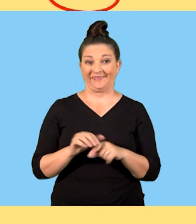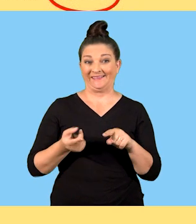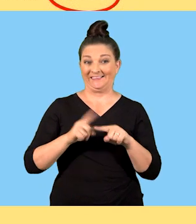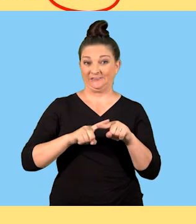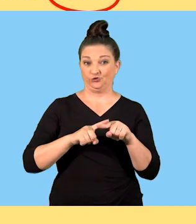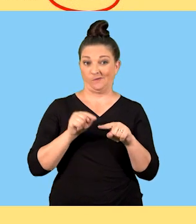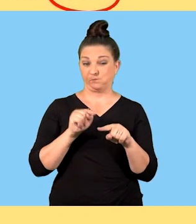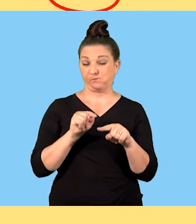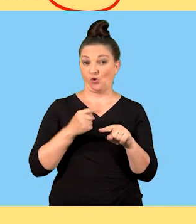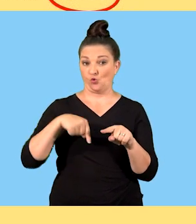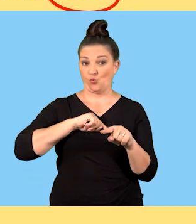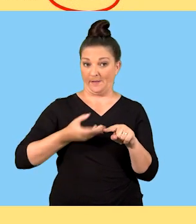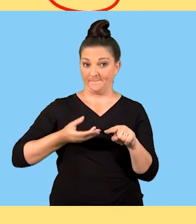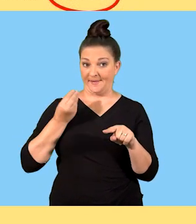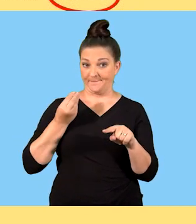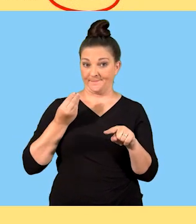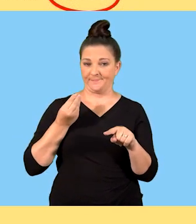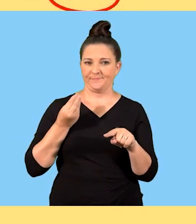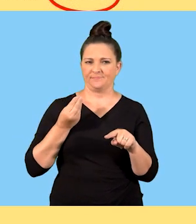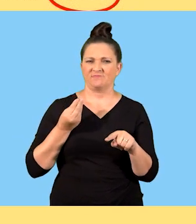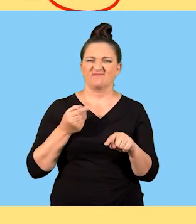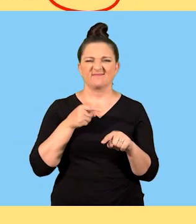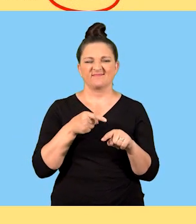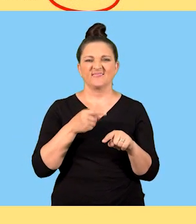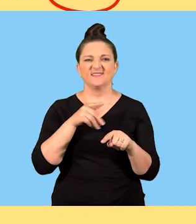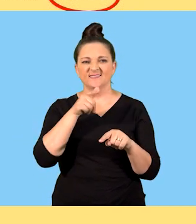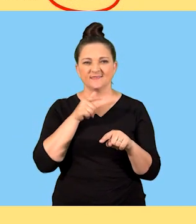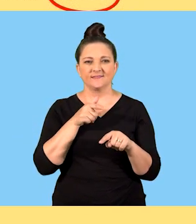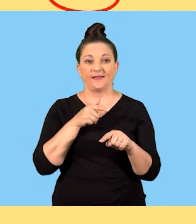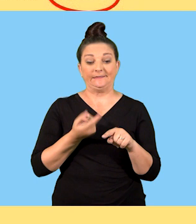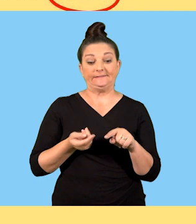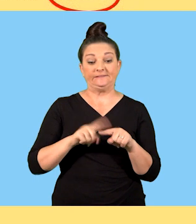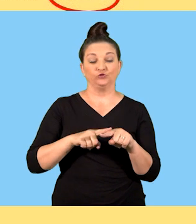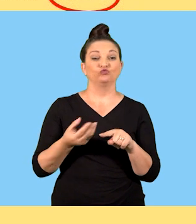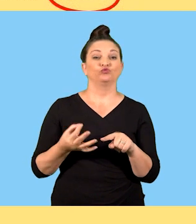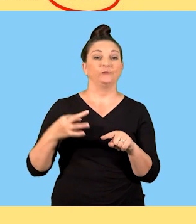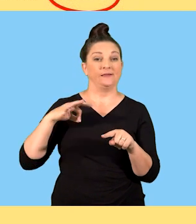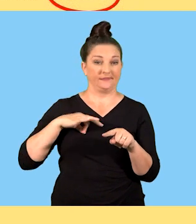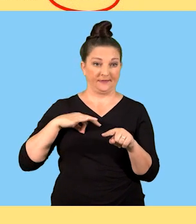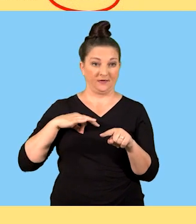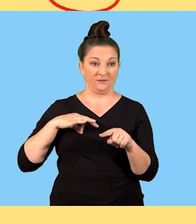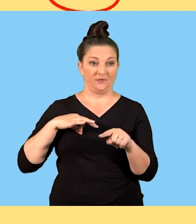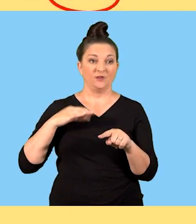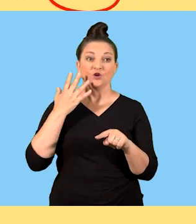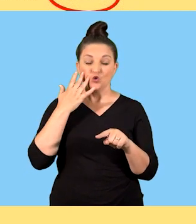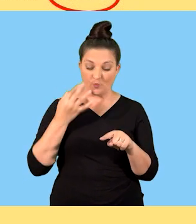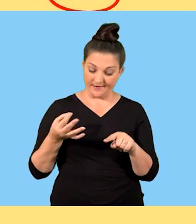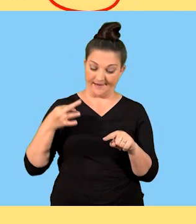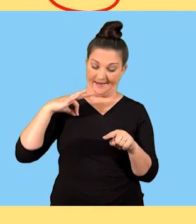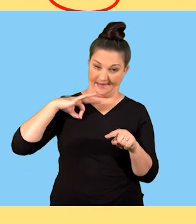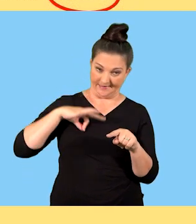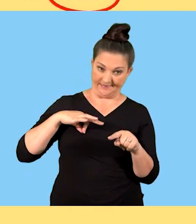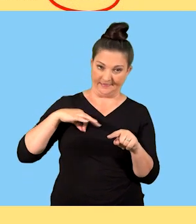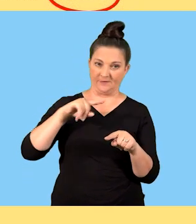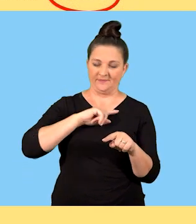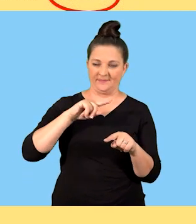10,920. Then that interest that we have received will be recorded as interest income. And